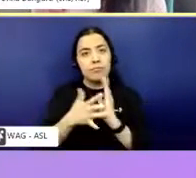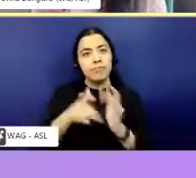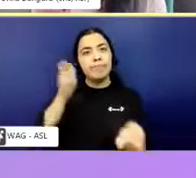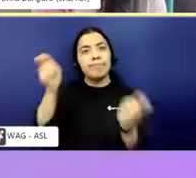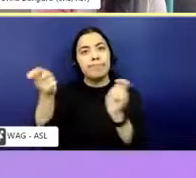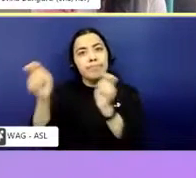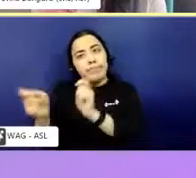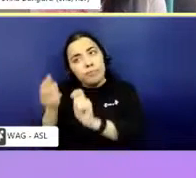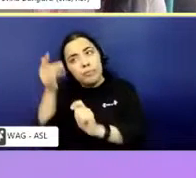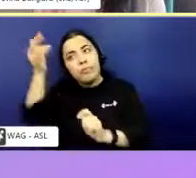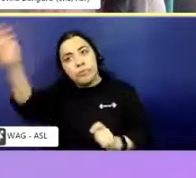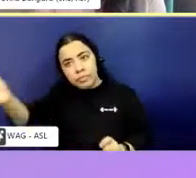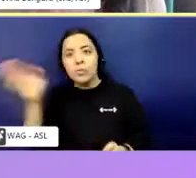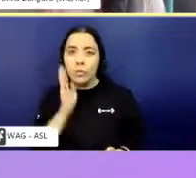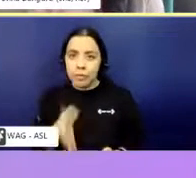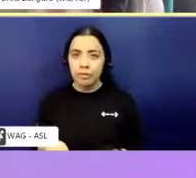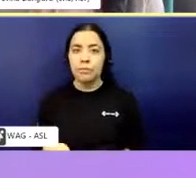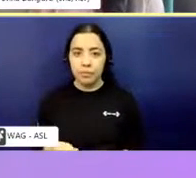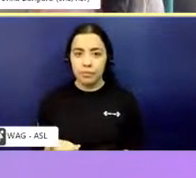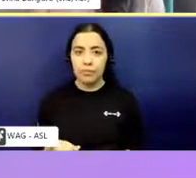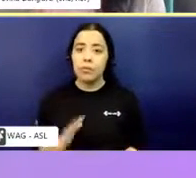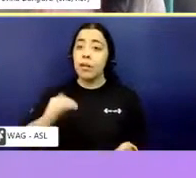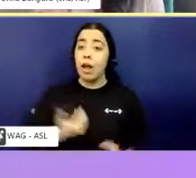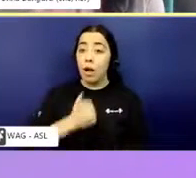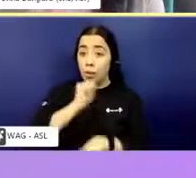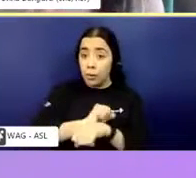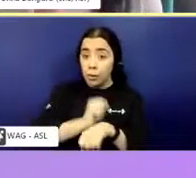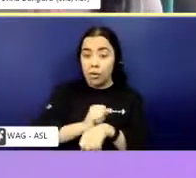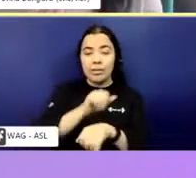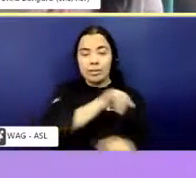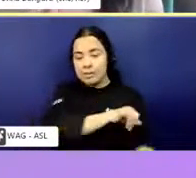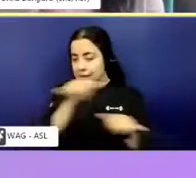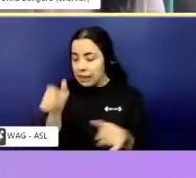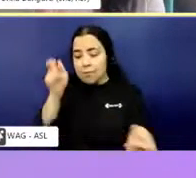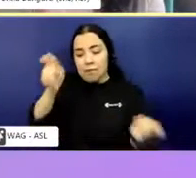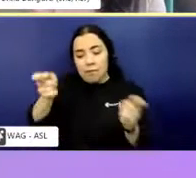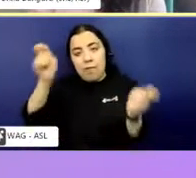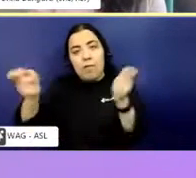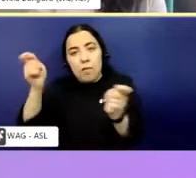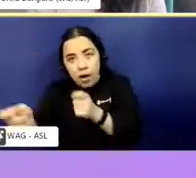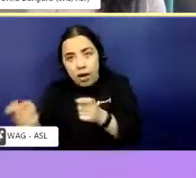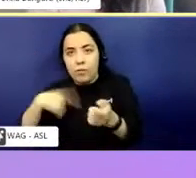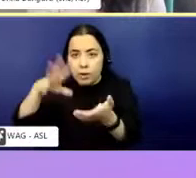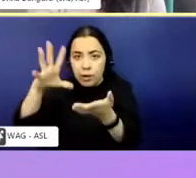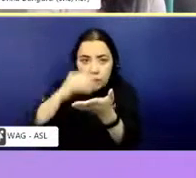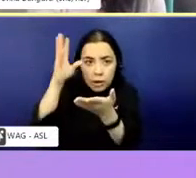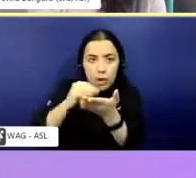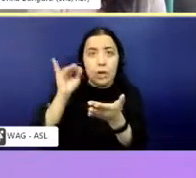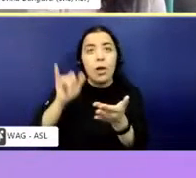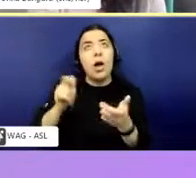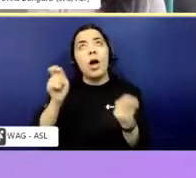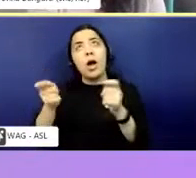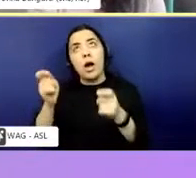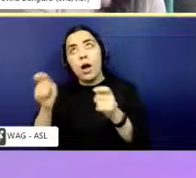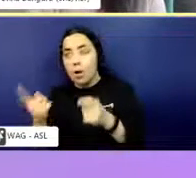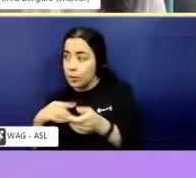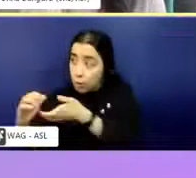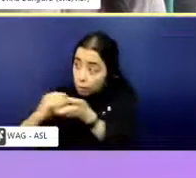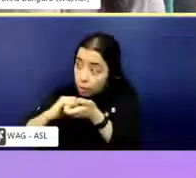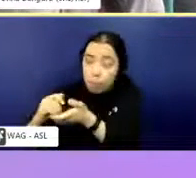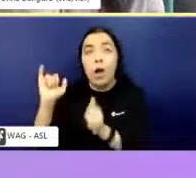line. So our work is supposed to evolve with us as we learn, as we collaborate, as we move